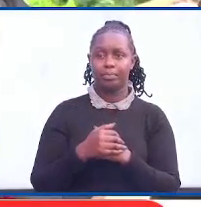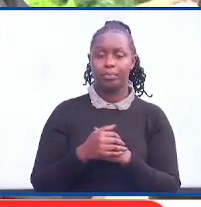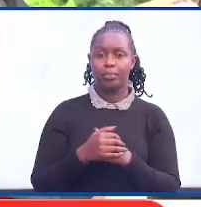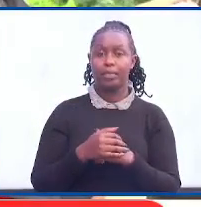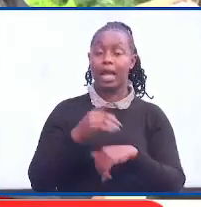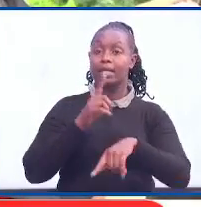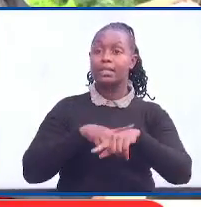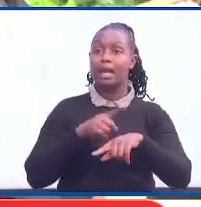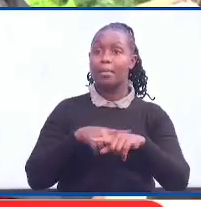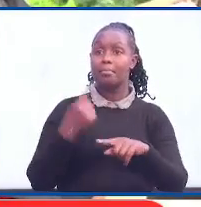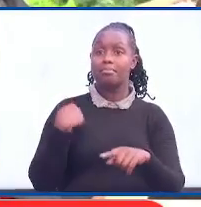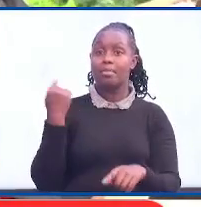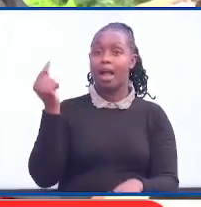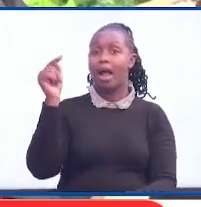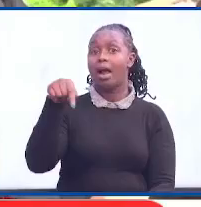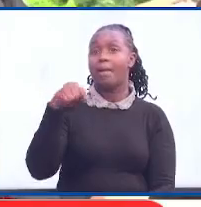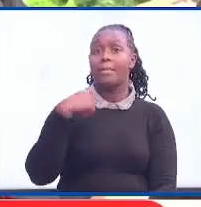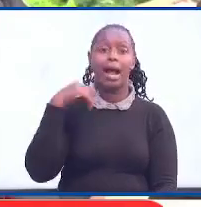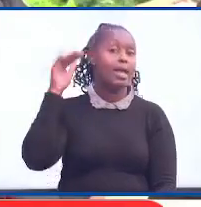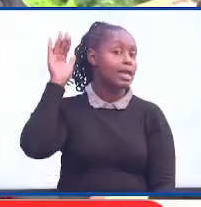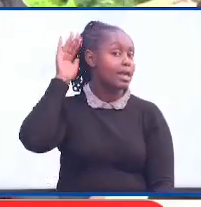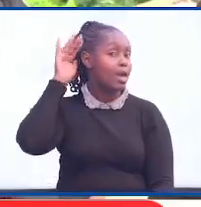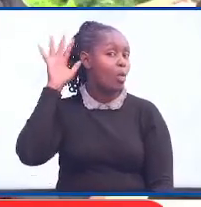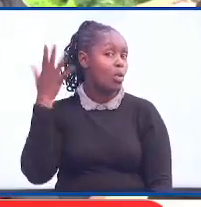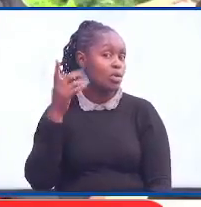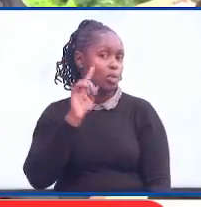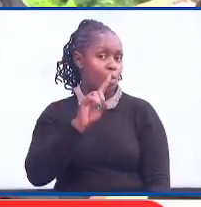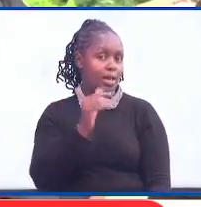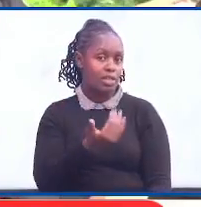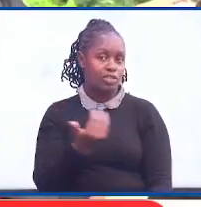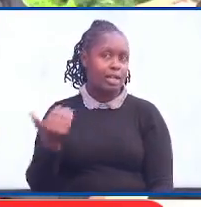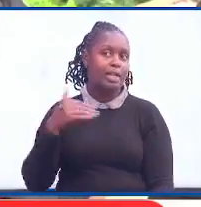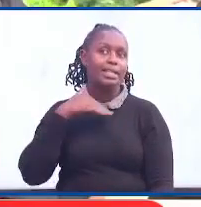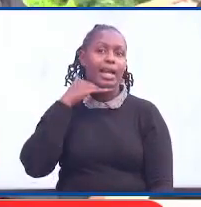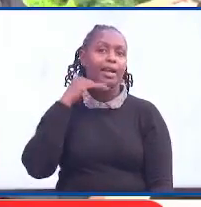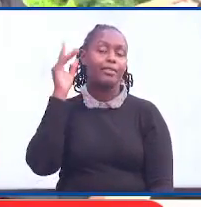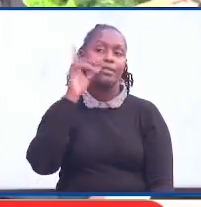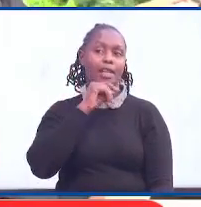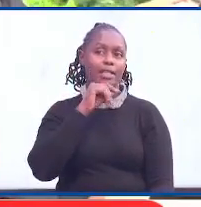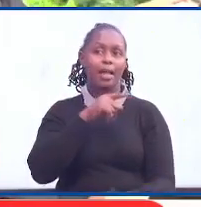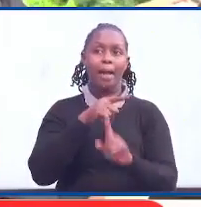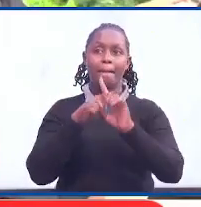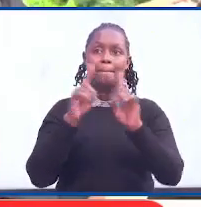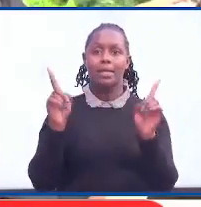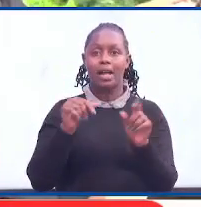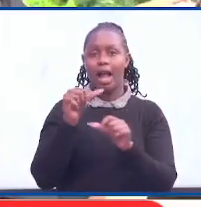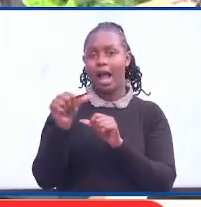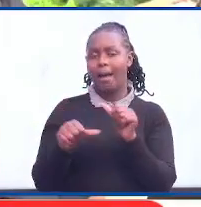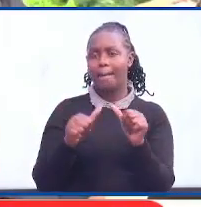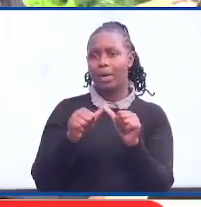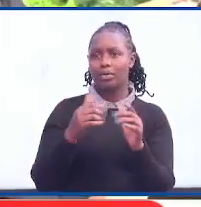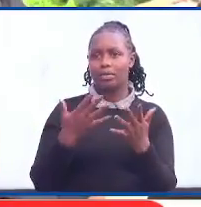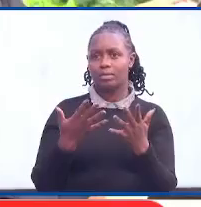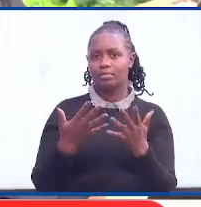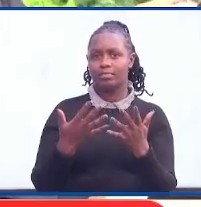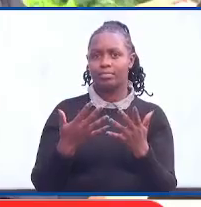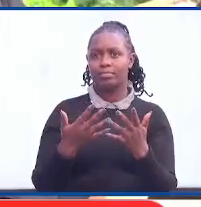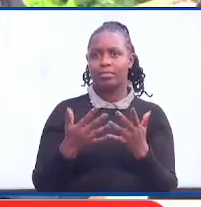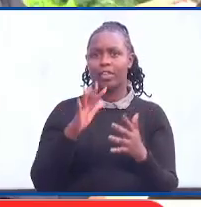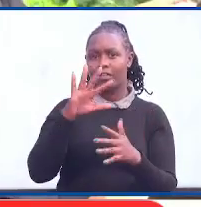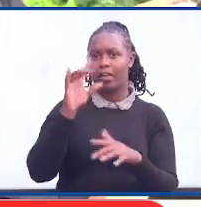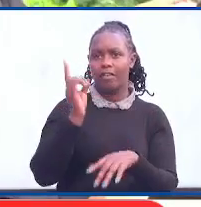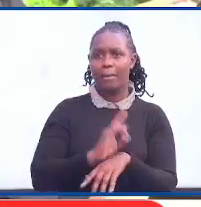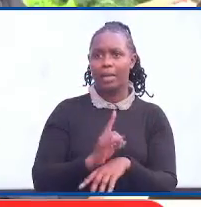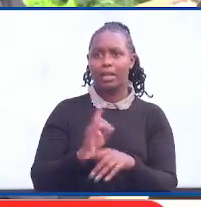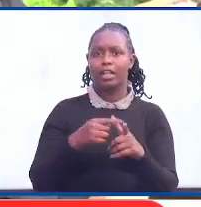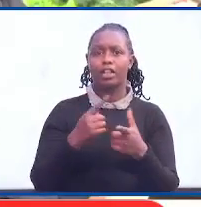nilipata iko mtoto mmoja ameuawa, lakini baada ya dakika kama tano hivi